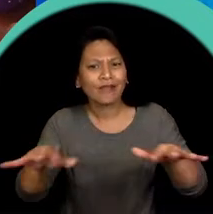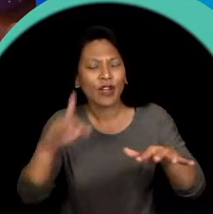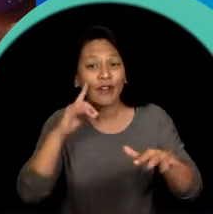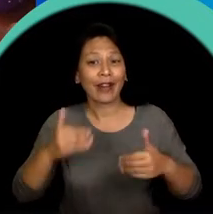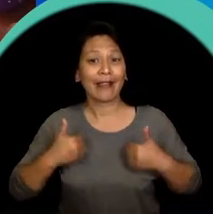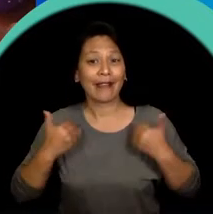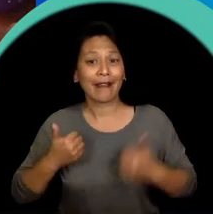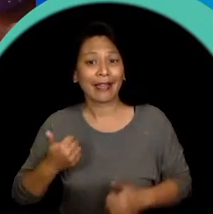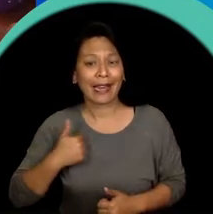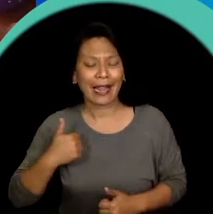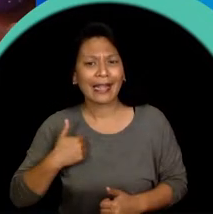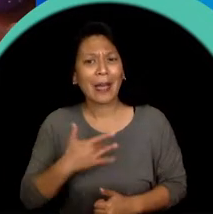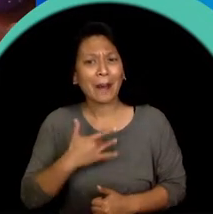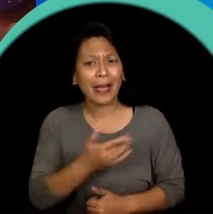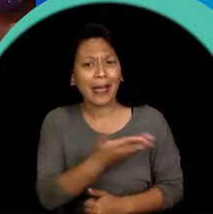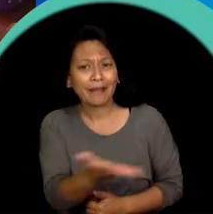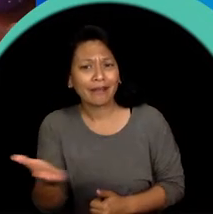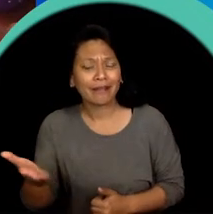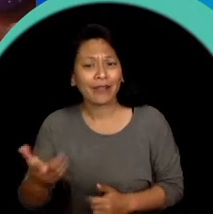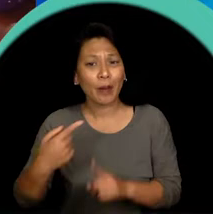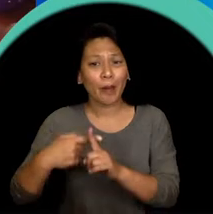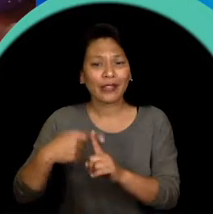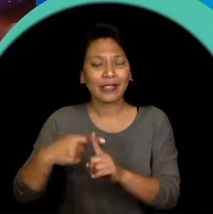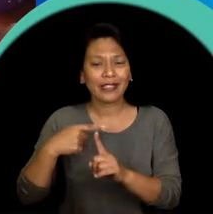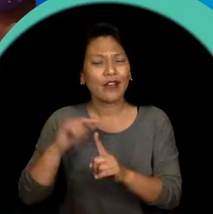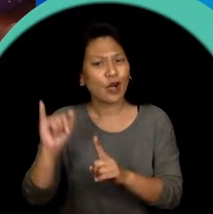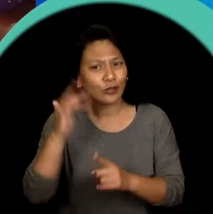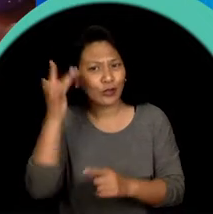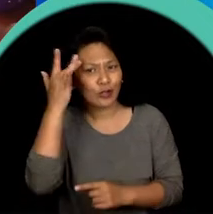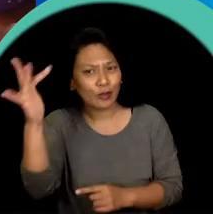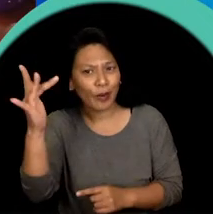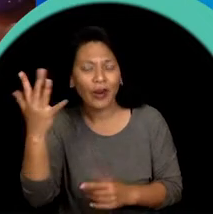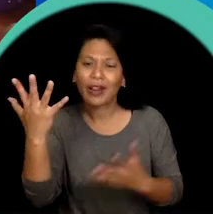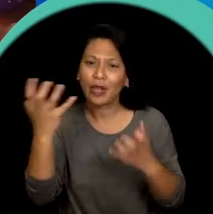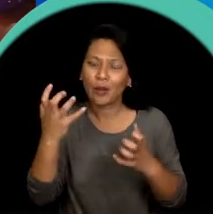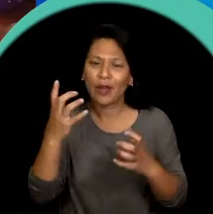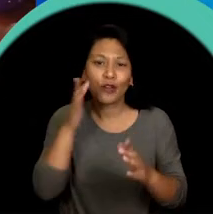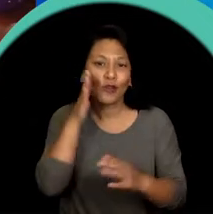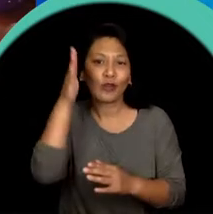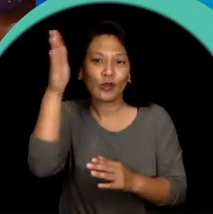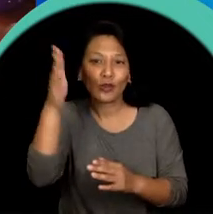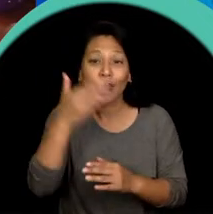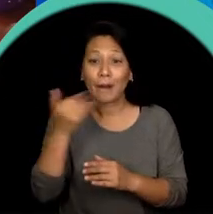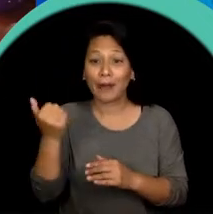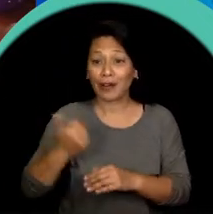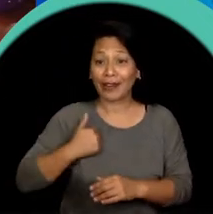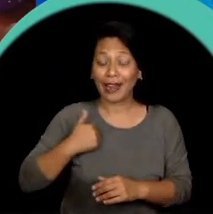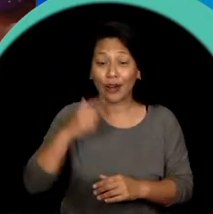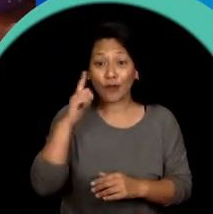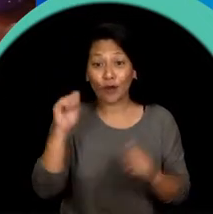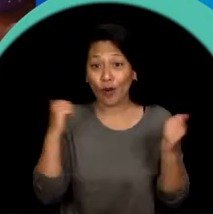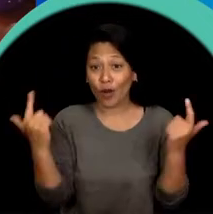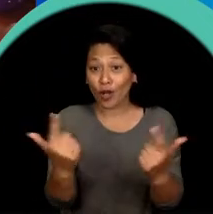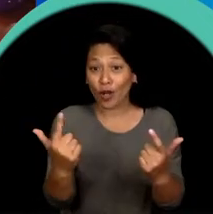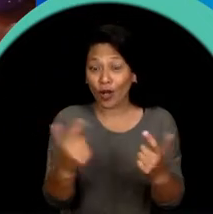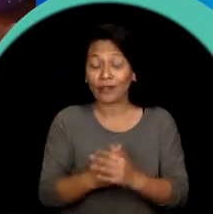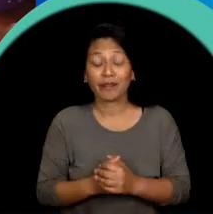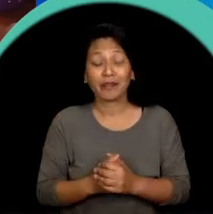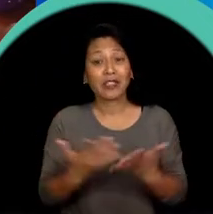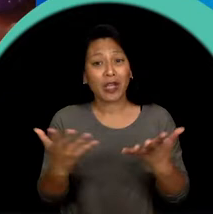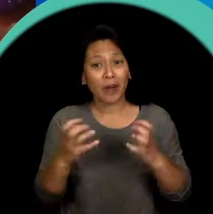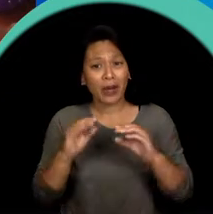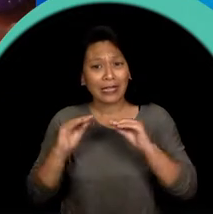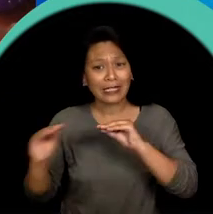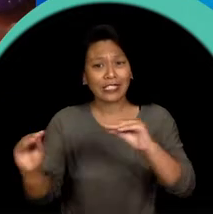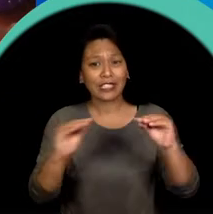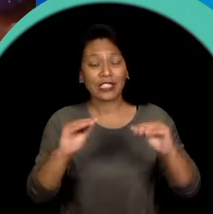are usually very positive and very smart and want to build a better Canada for everybody. And so I wanted